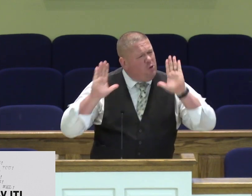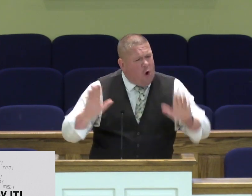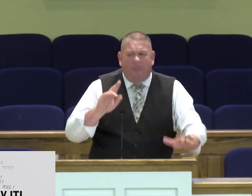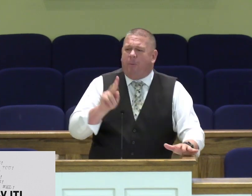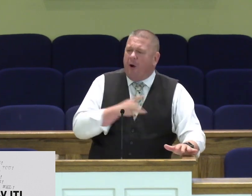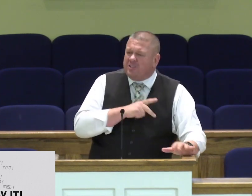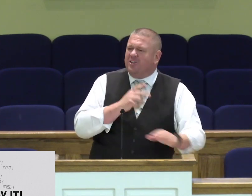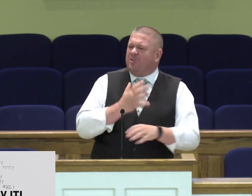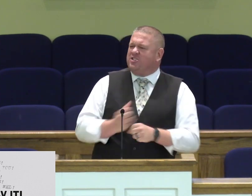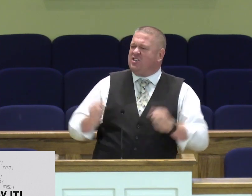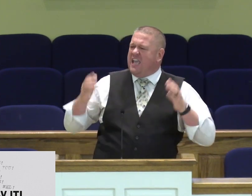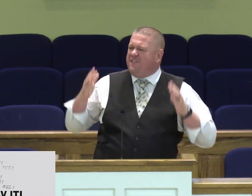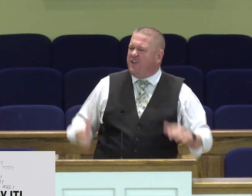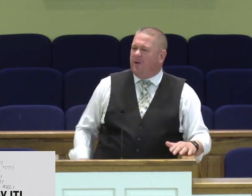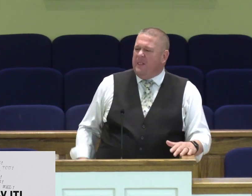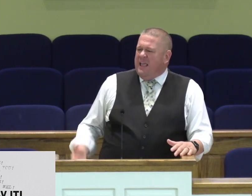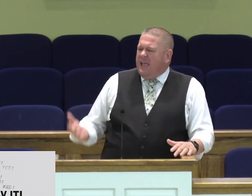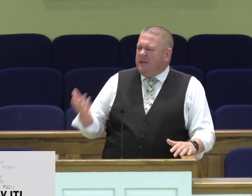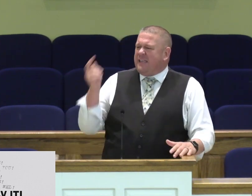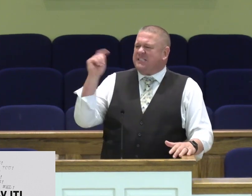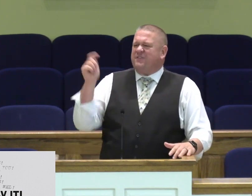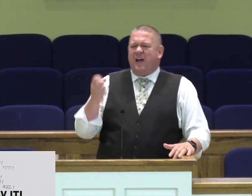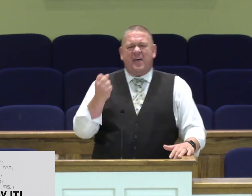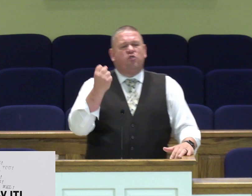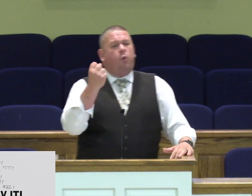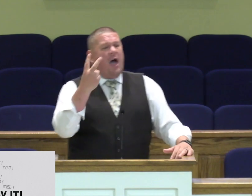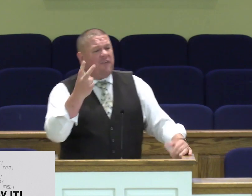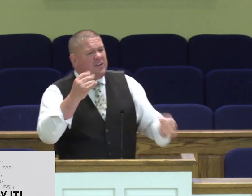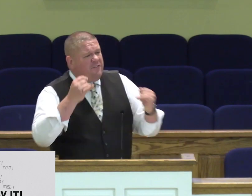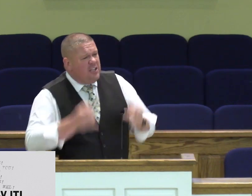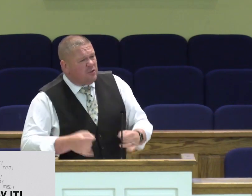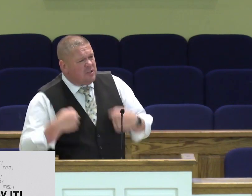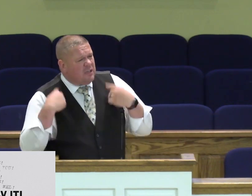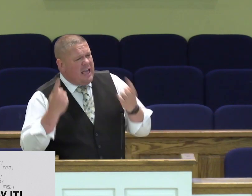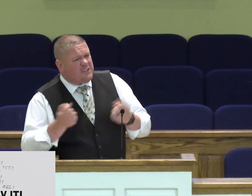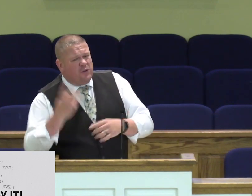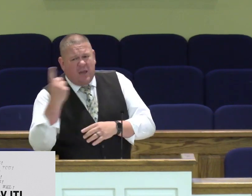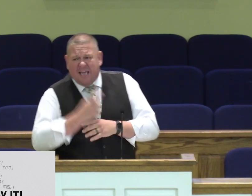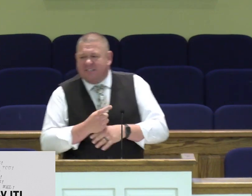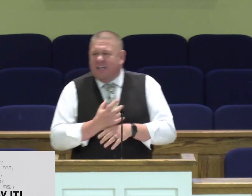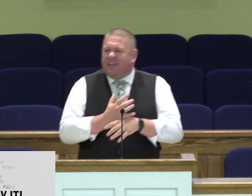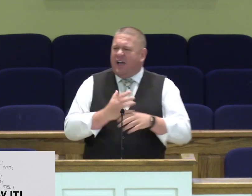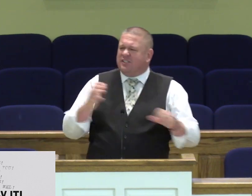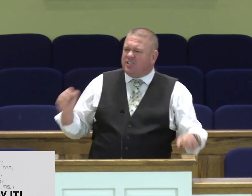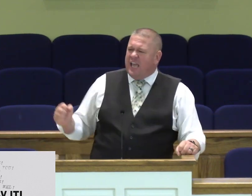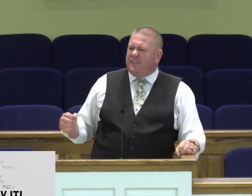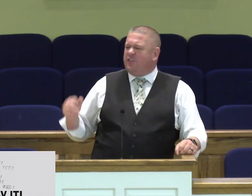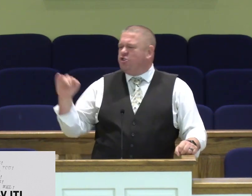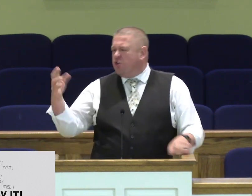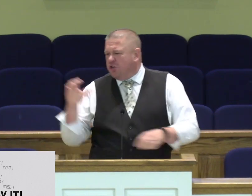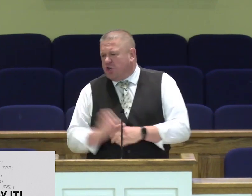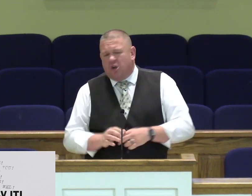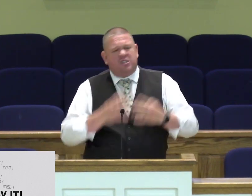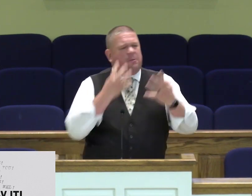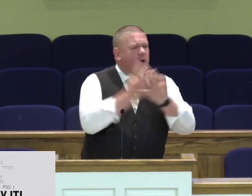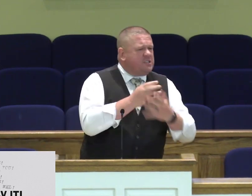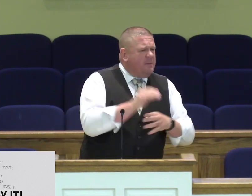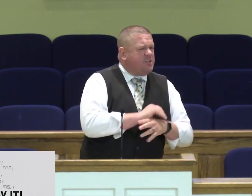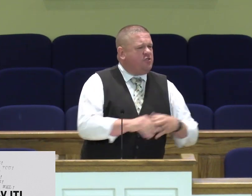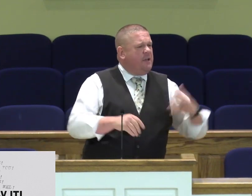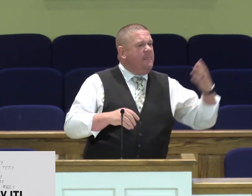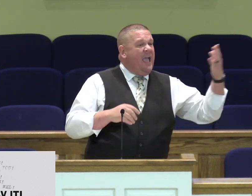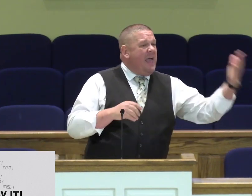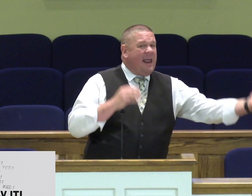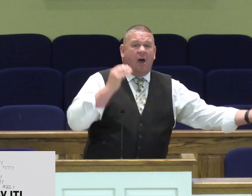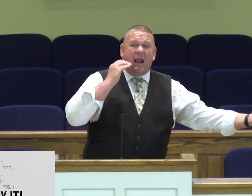became your personal Savior. And to testify that 12 individuals in the last few days got saved in the junior church, in the prison